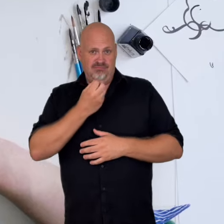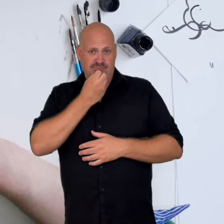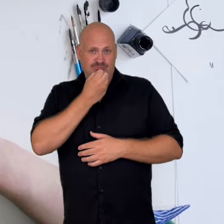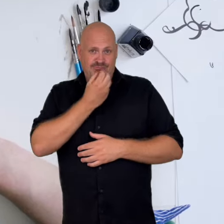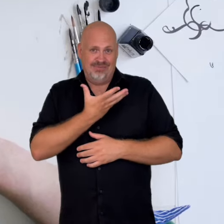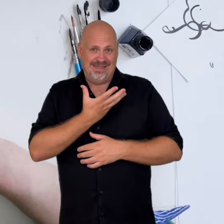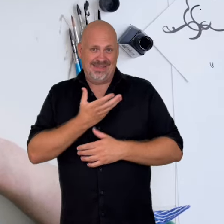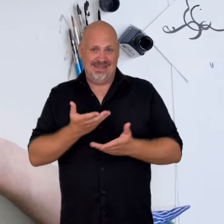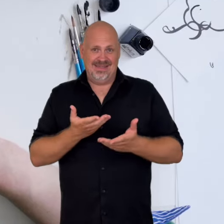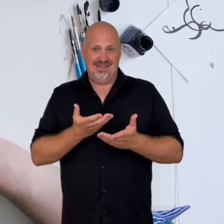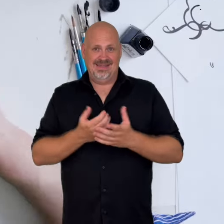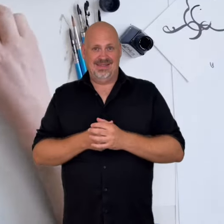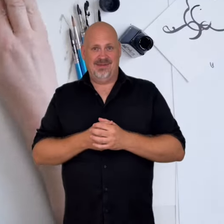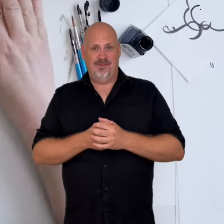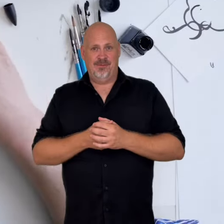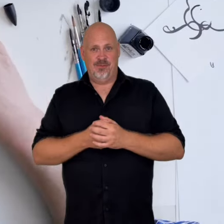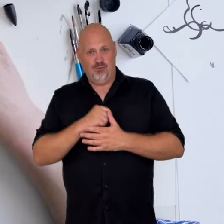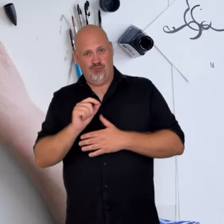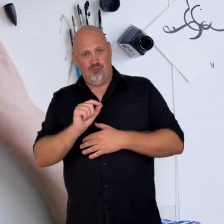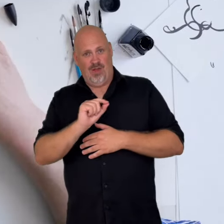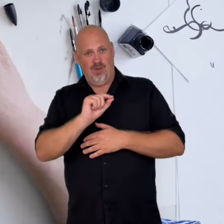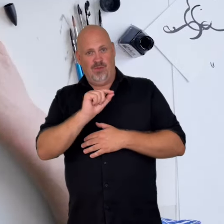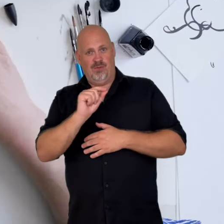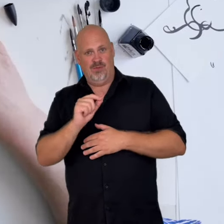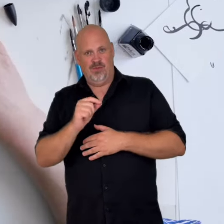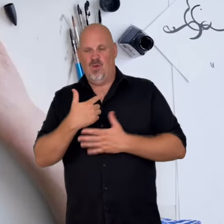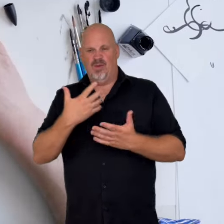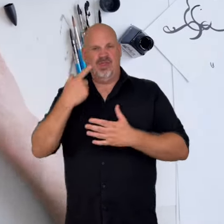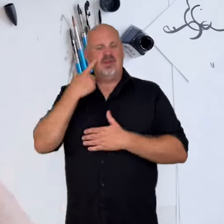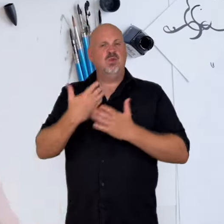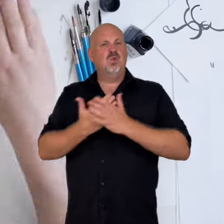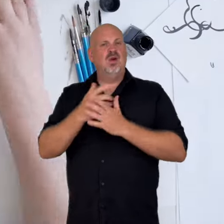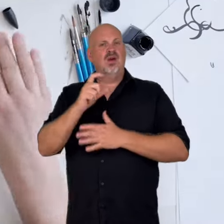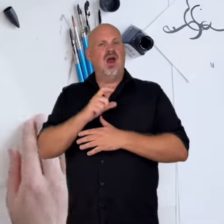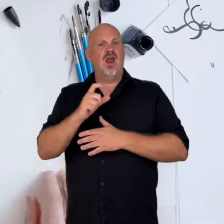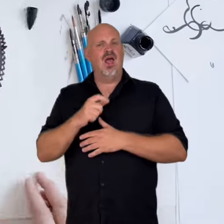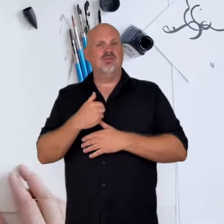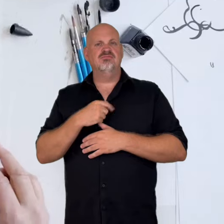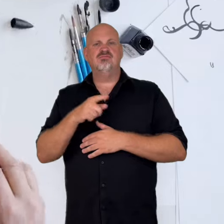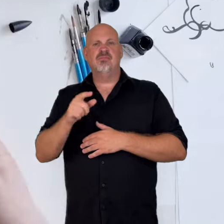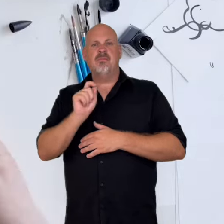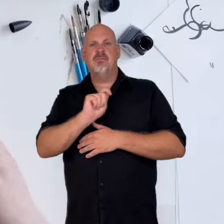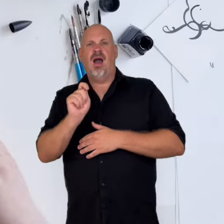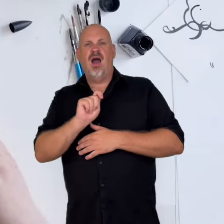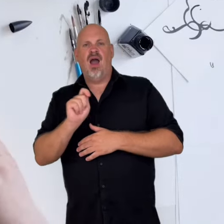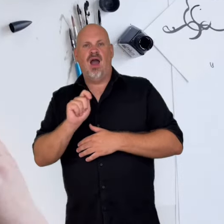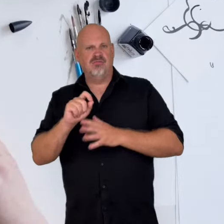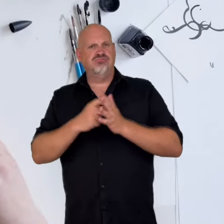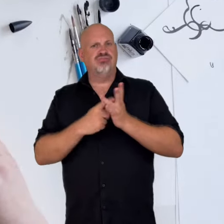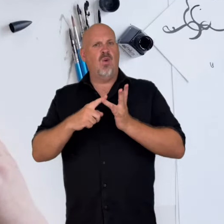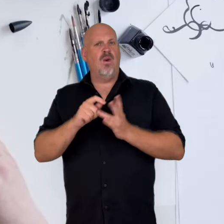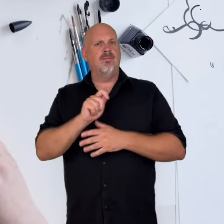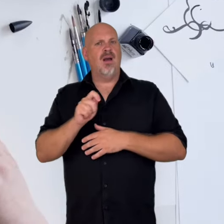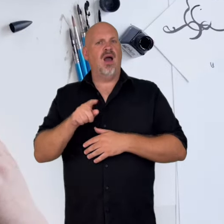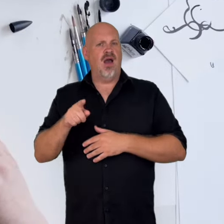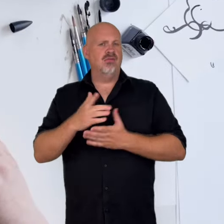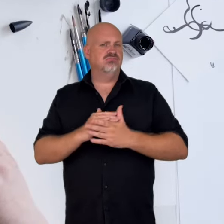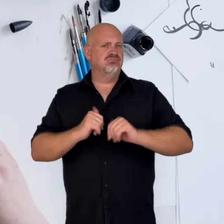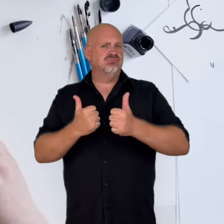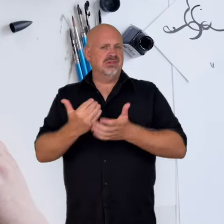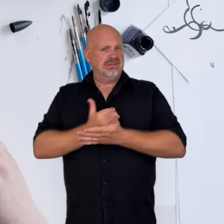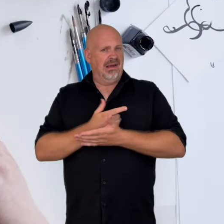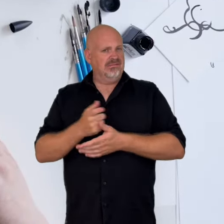to play with all of the different materials. And you can see how in a relatively short period of time, just using this marker pen in a very